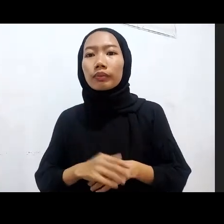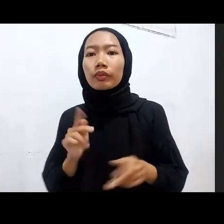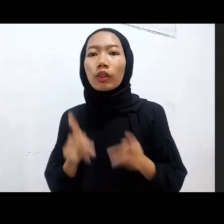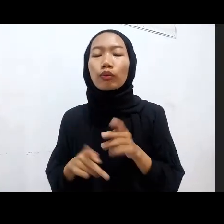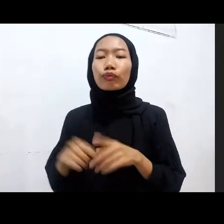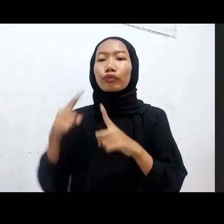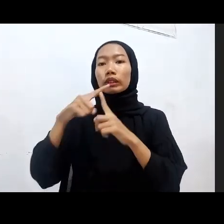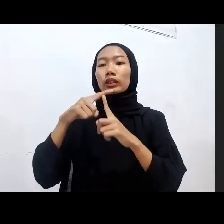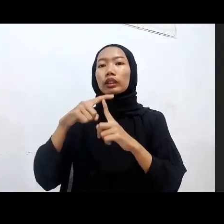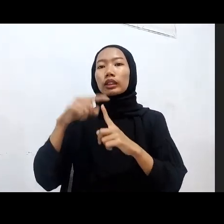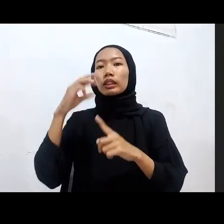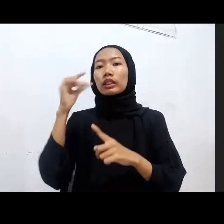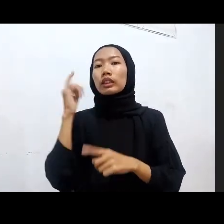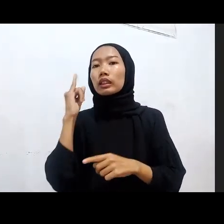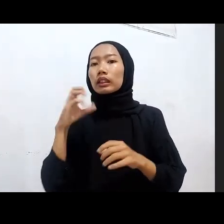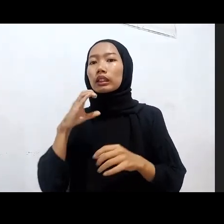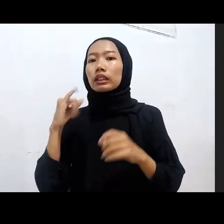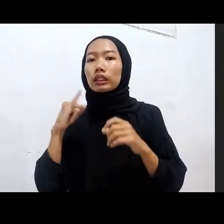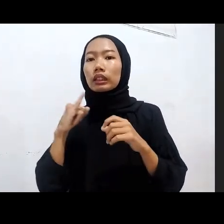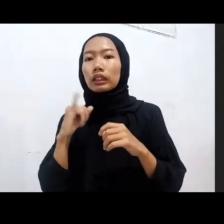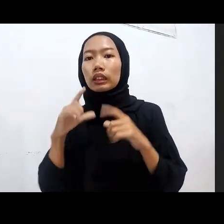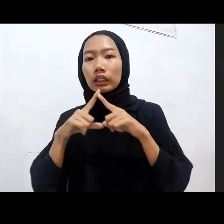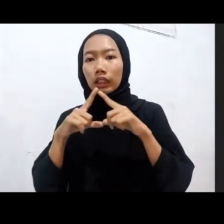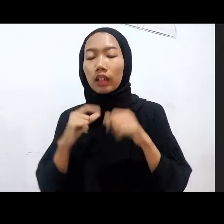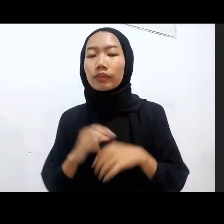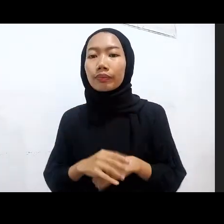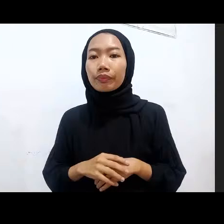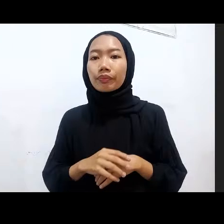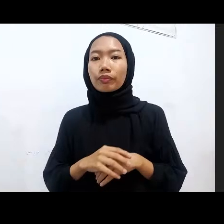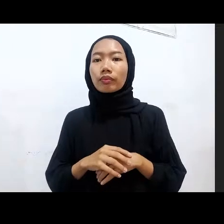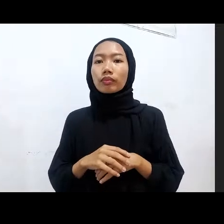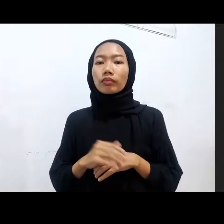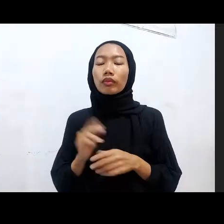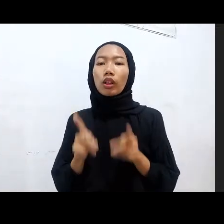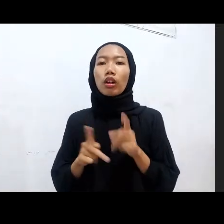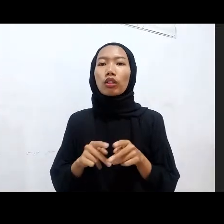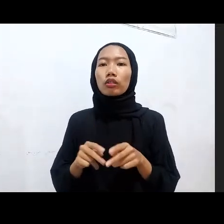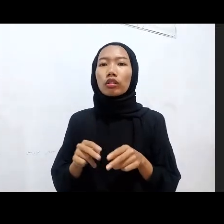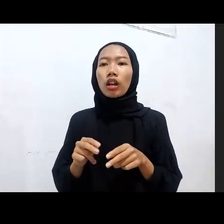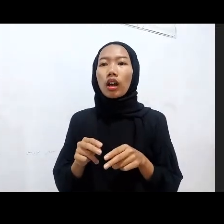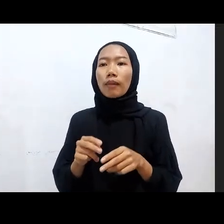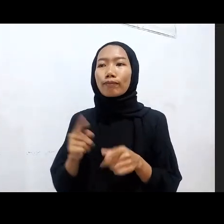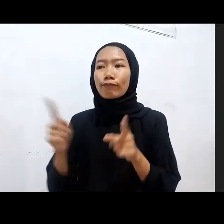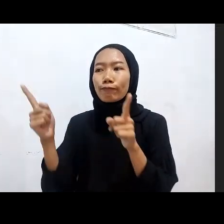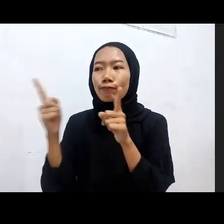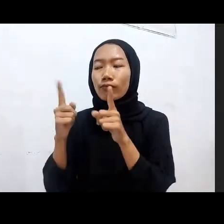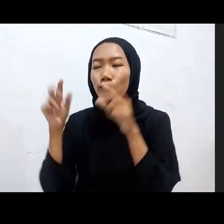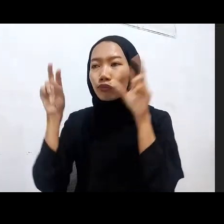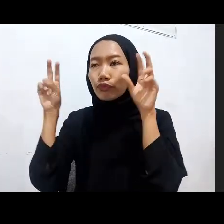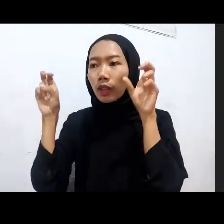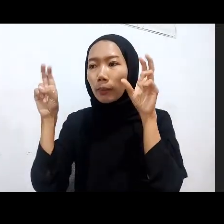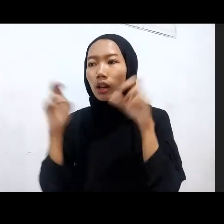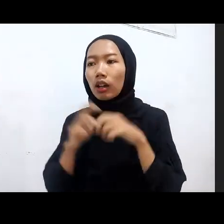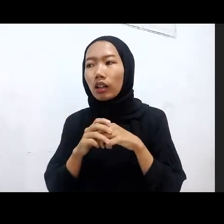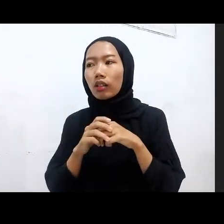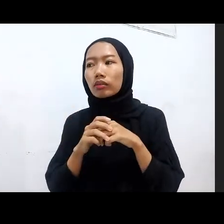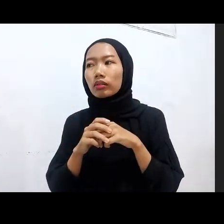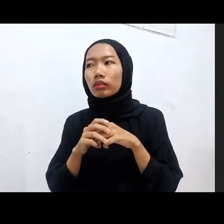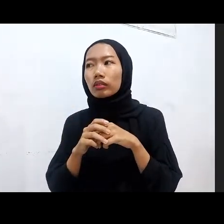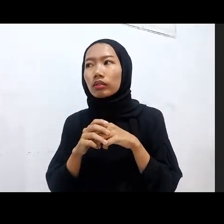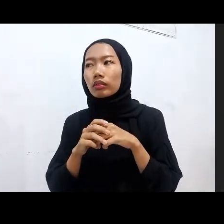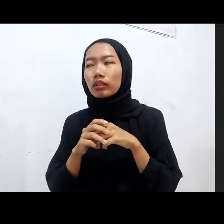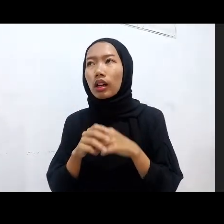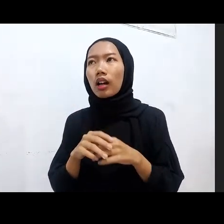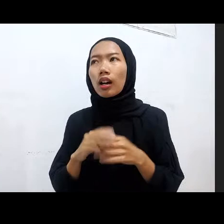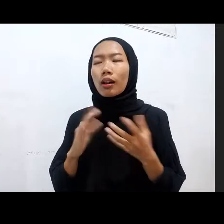one of the themes we have to bring out is, are we learning from the